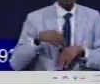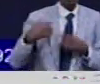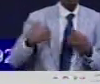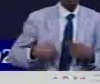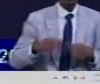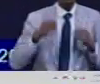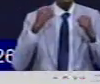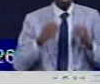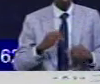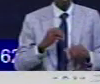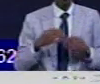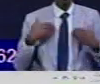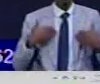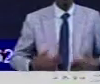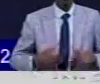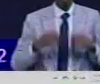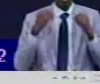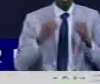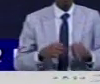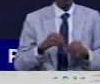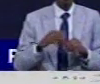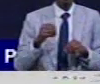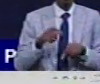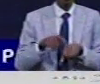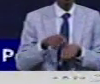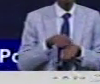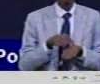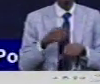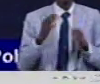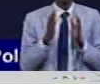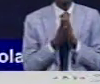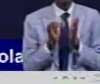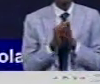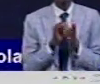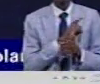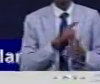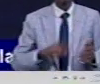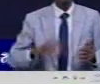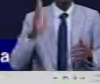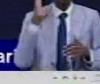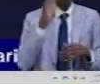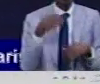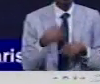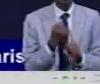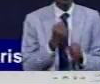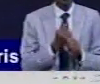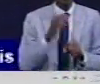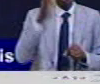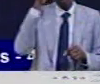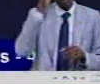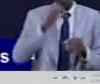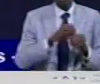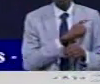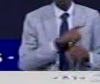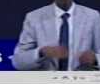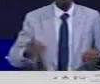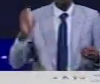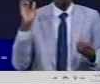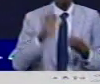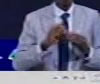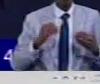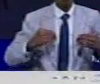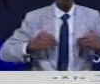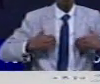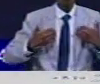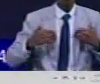youthful in his days. Let's pray that he will see the impact, the fruit of his